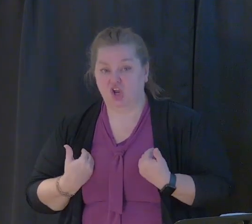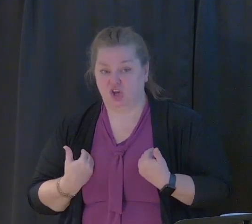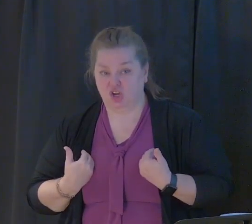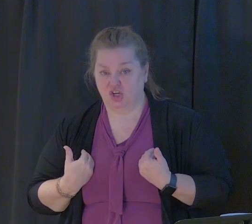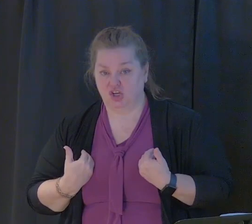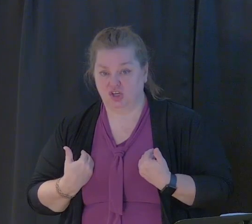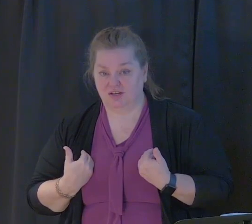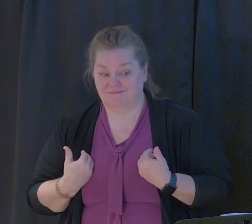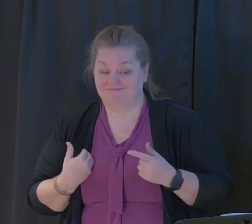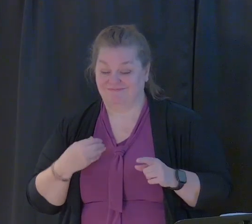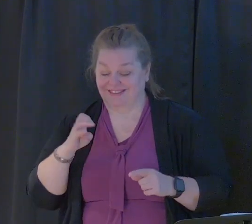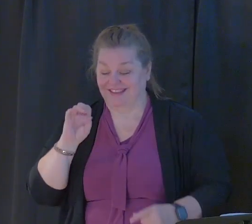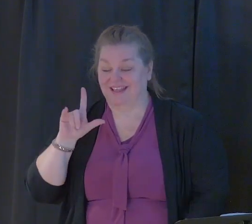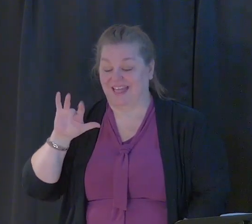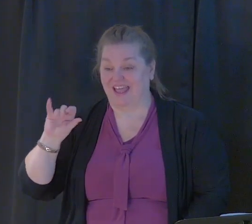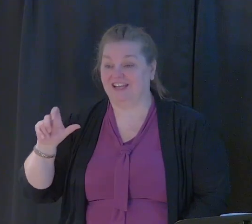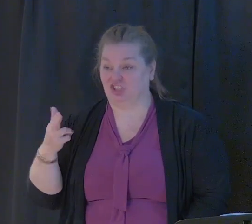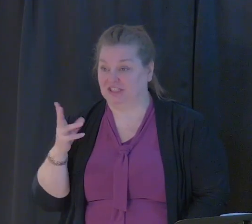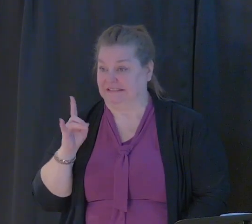Elijah did.